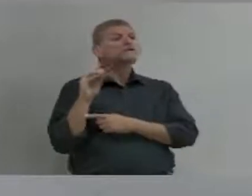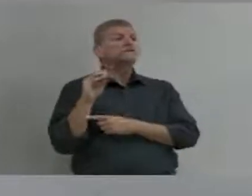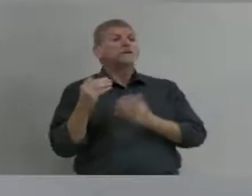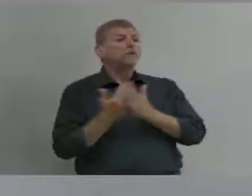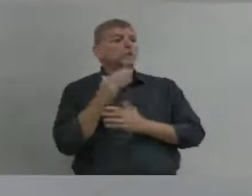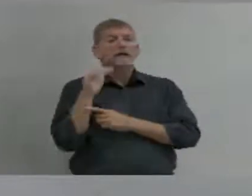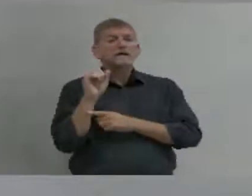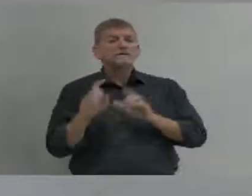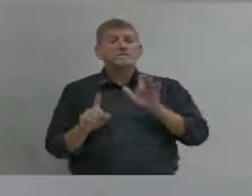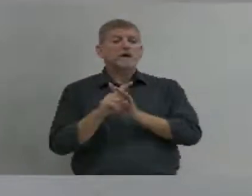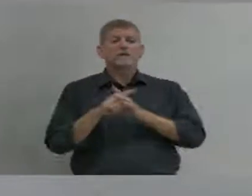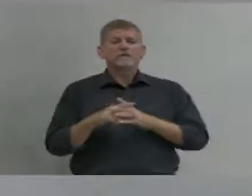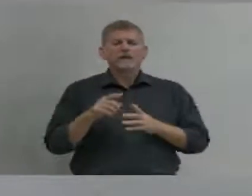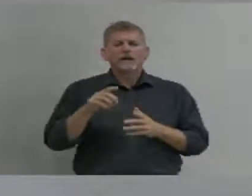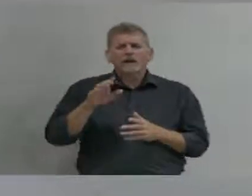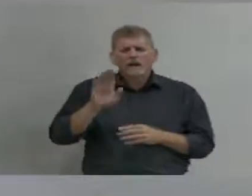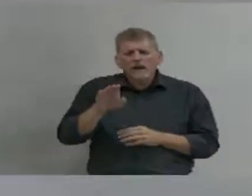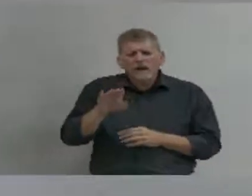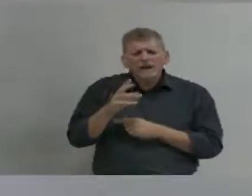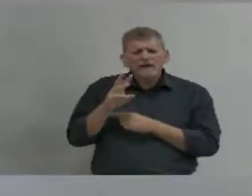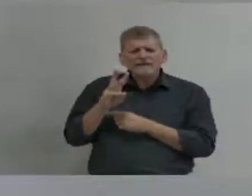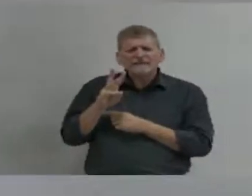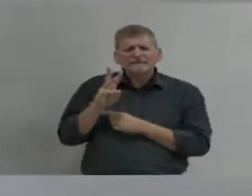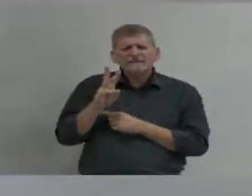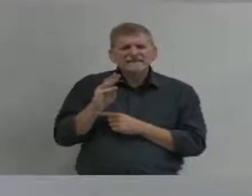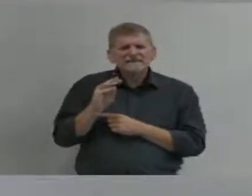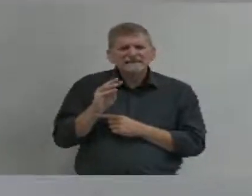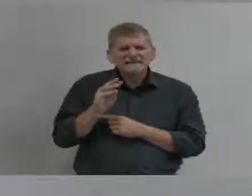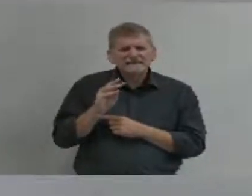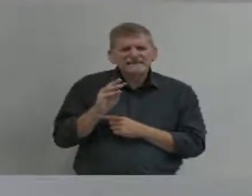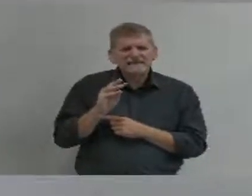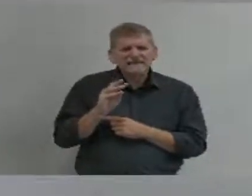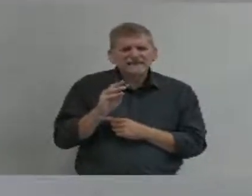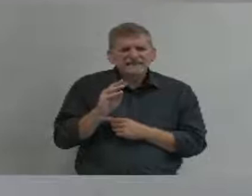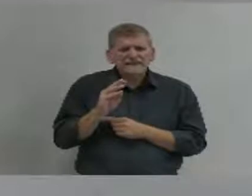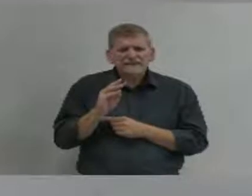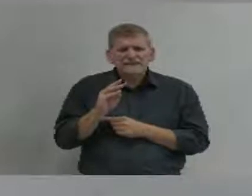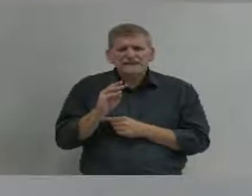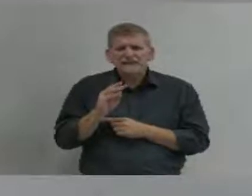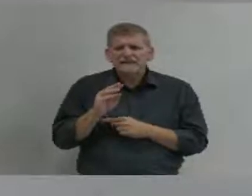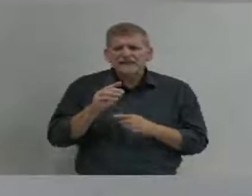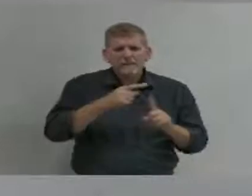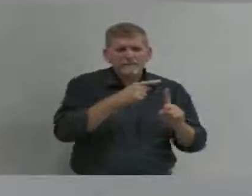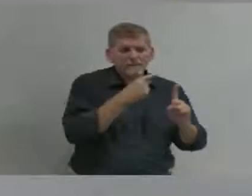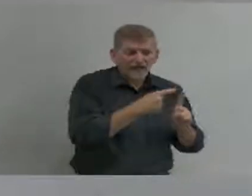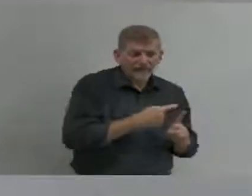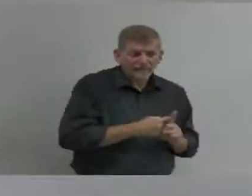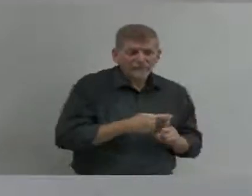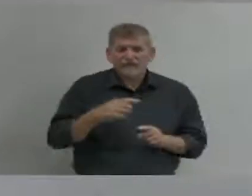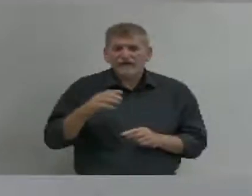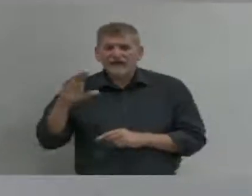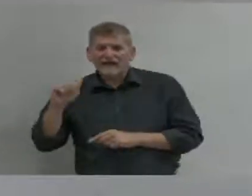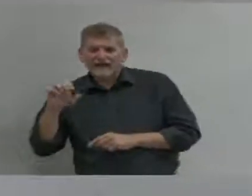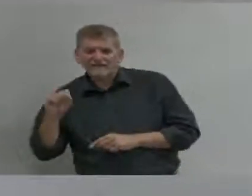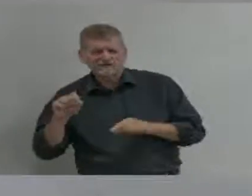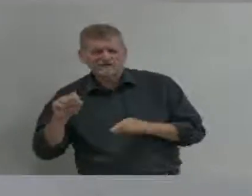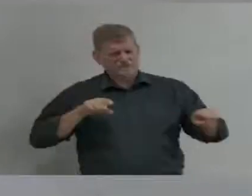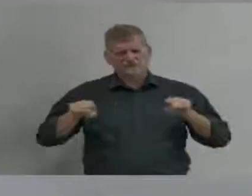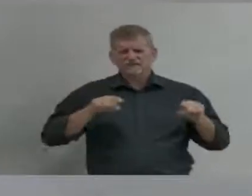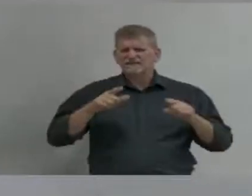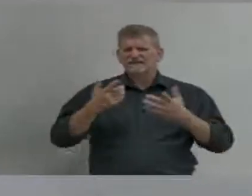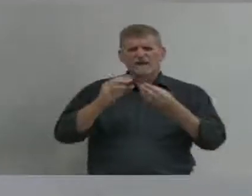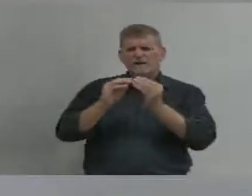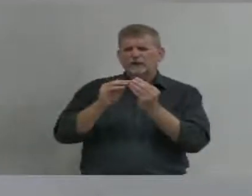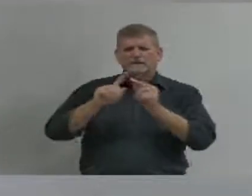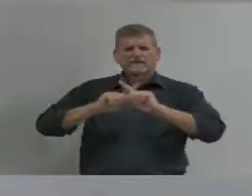or 60 positive tests, not cases. When you have a positive mammogram, that does not mean you have